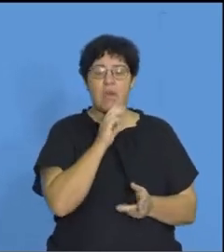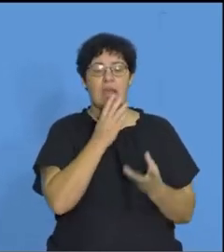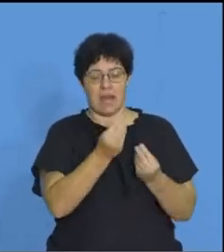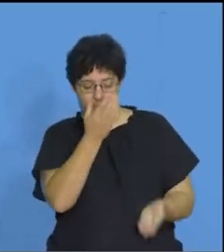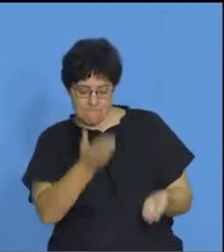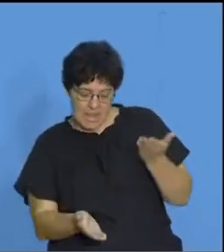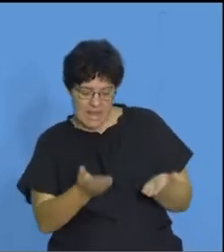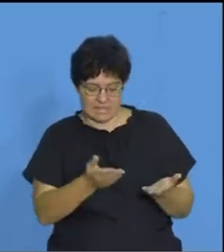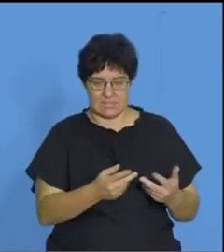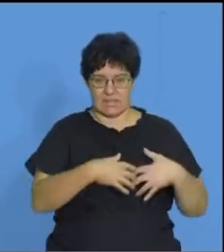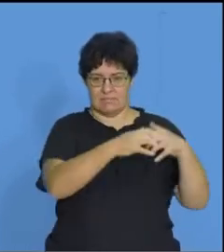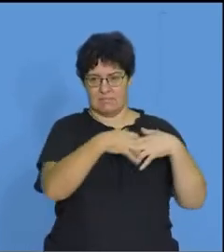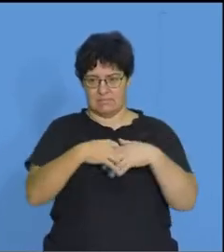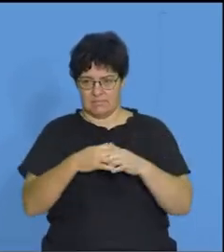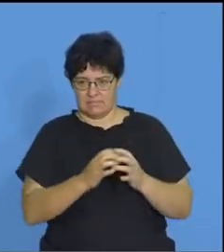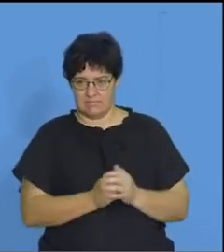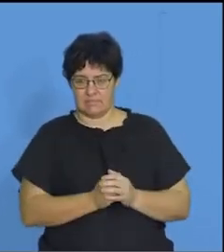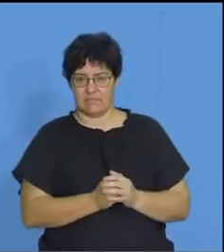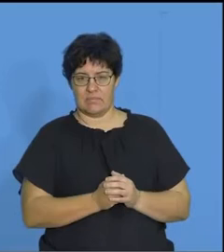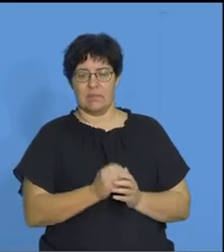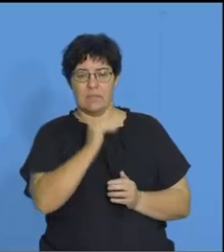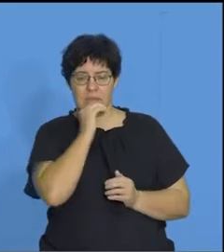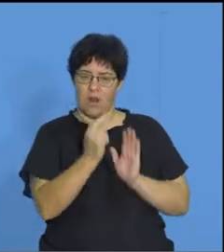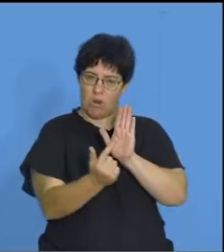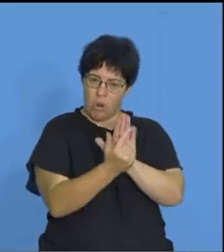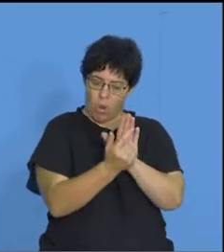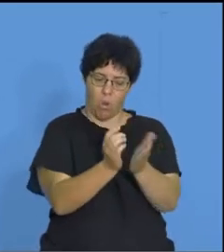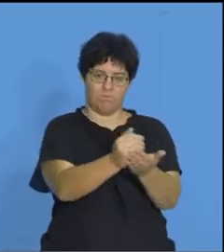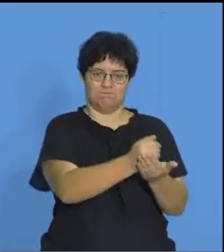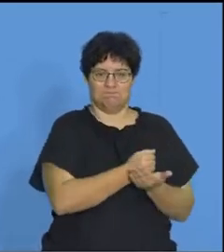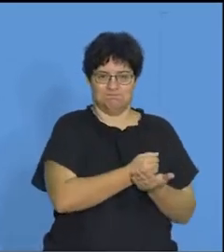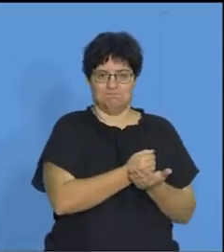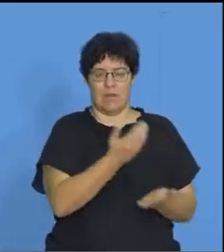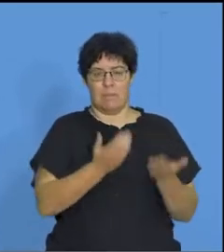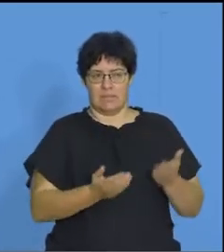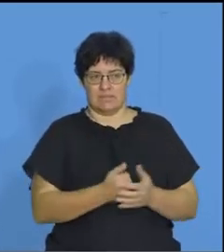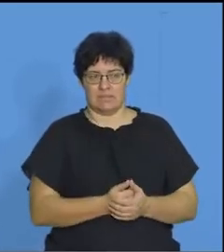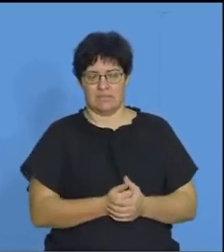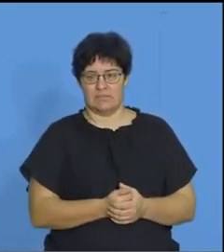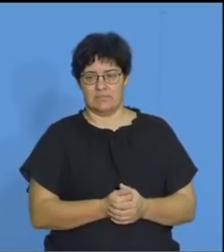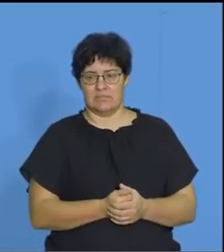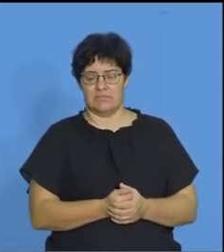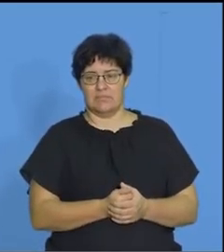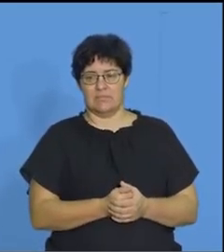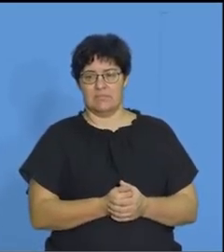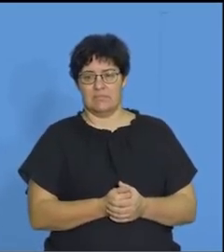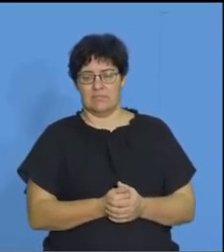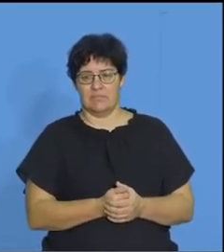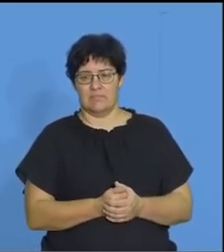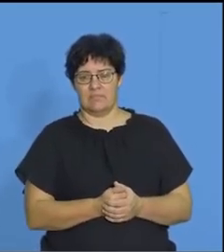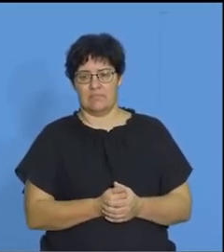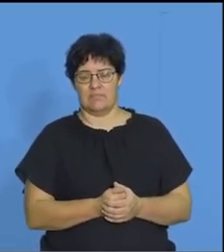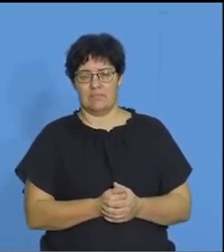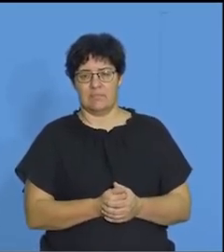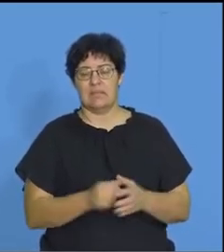balanced equation of reaction, which has a lot to do with the law of conservation of mass, right? Okay,